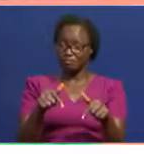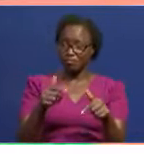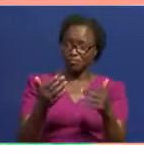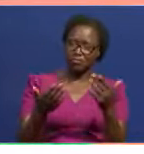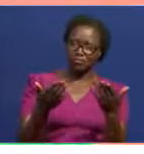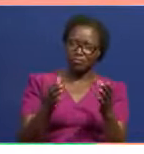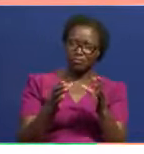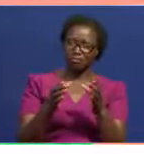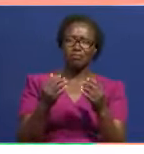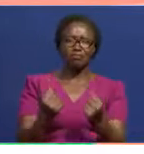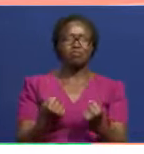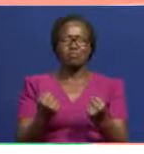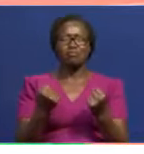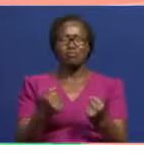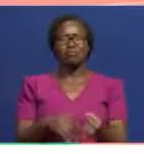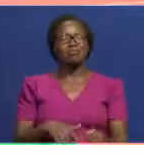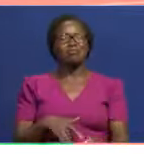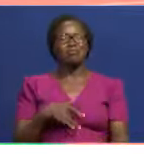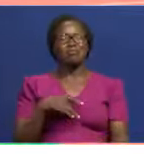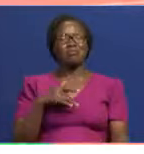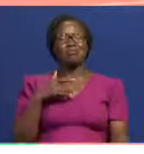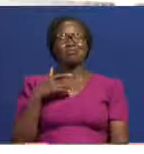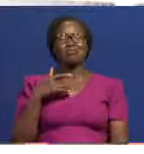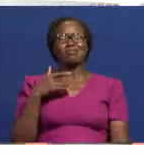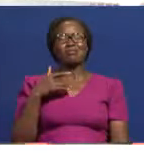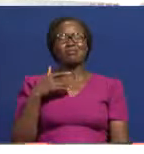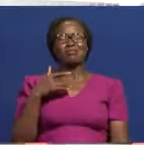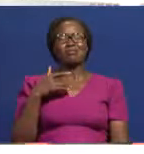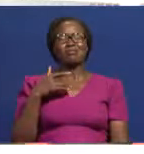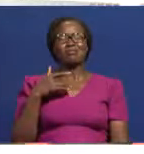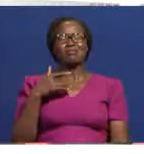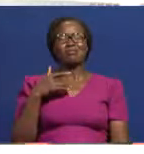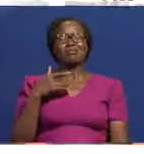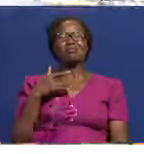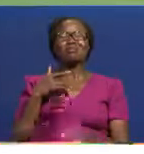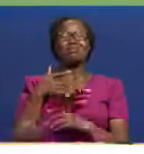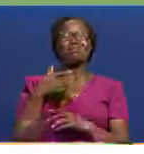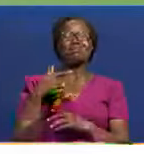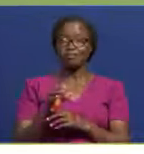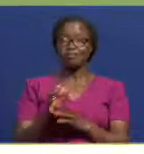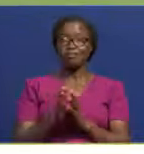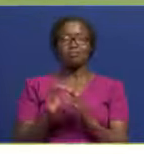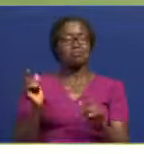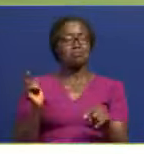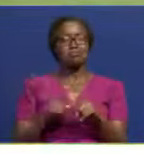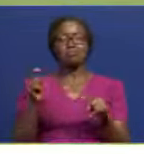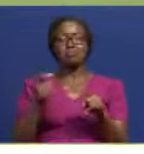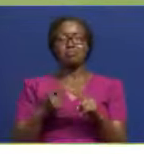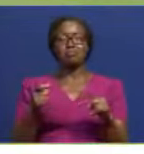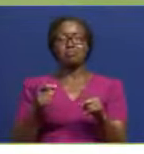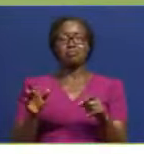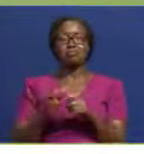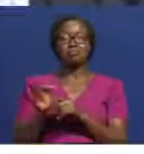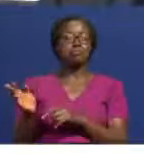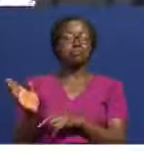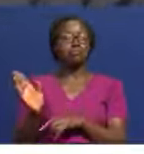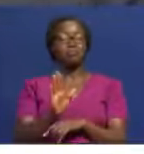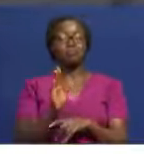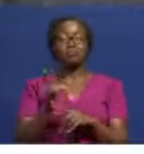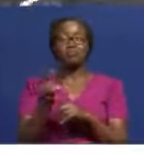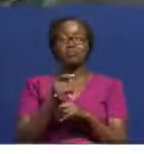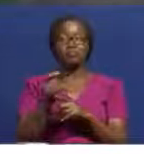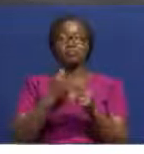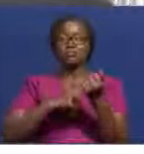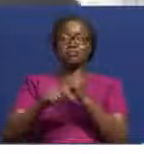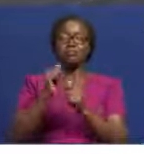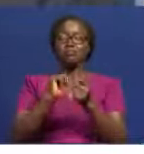And today, maybe I push too hard because I feel it is completely shut down. Hard by injuries, but since his full return to training and